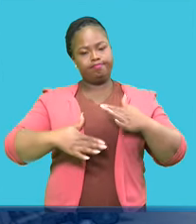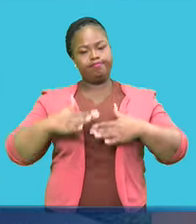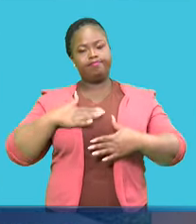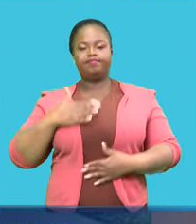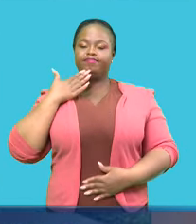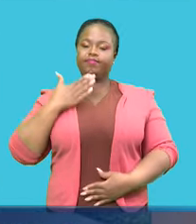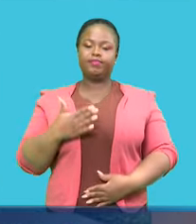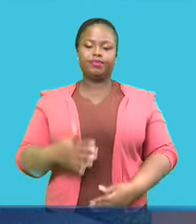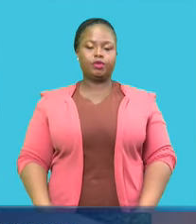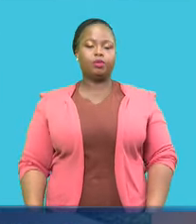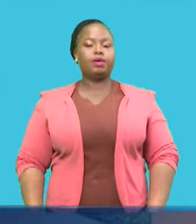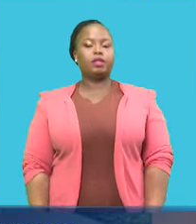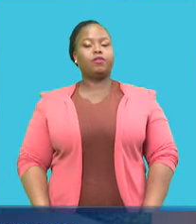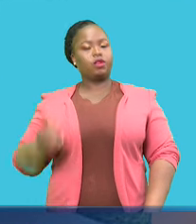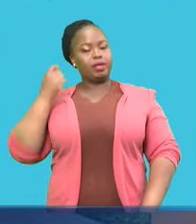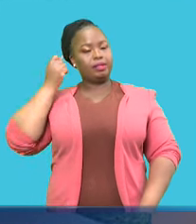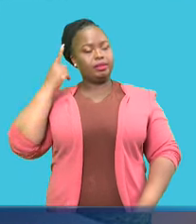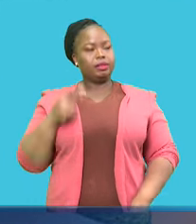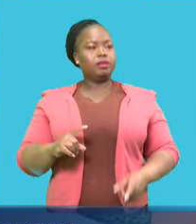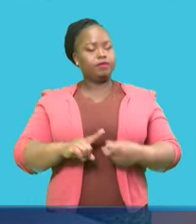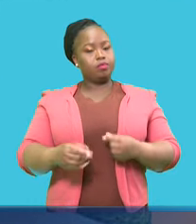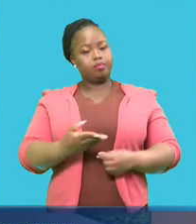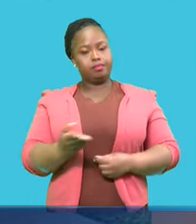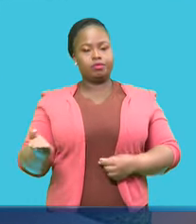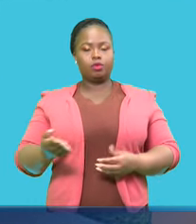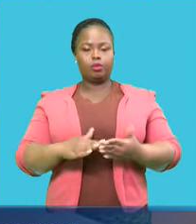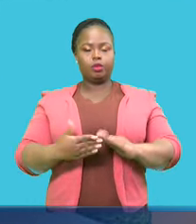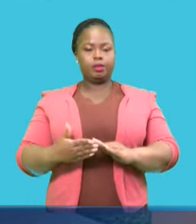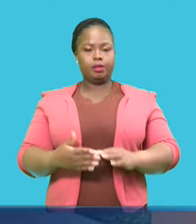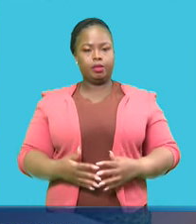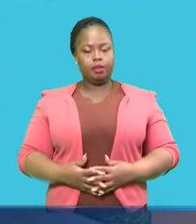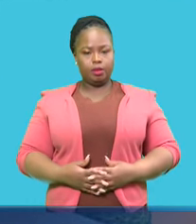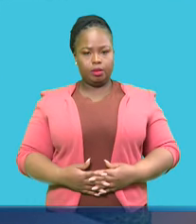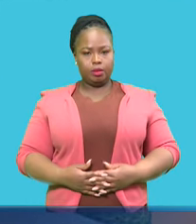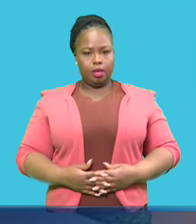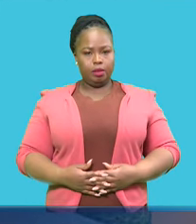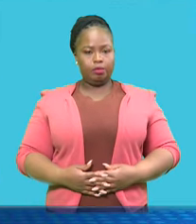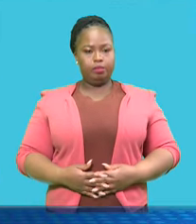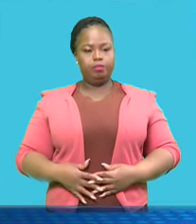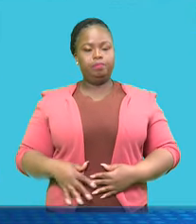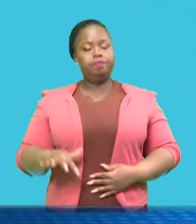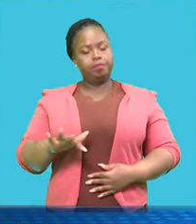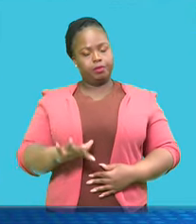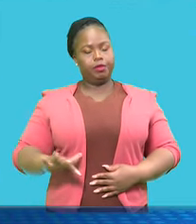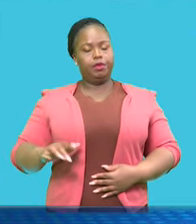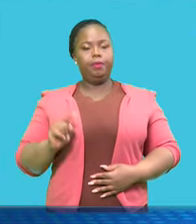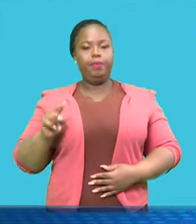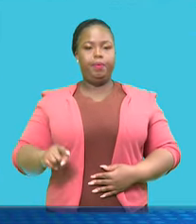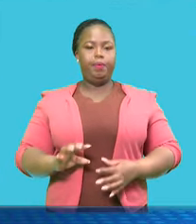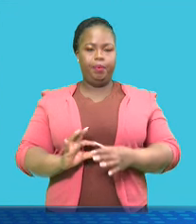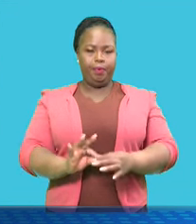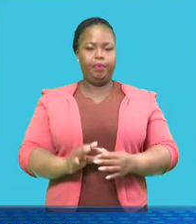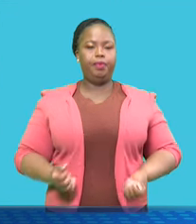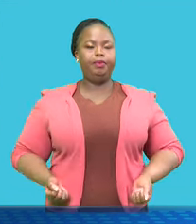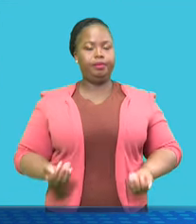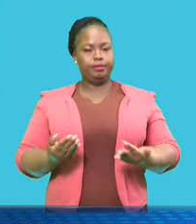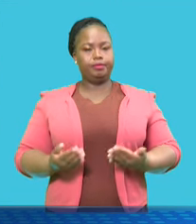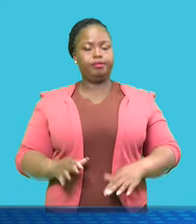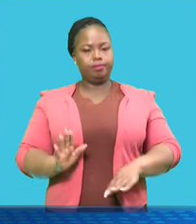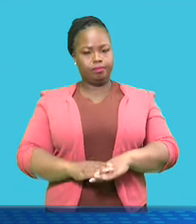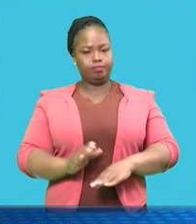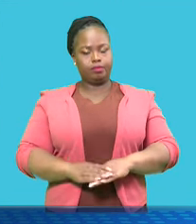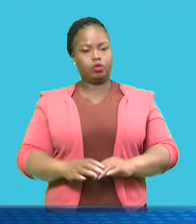patience and the understanding from the community. The facility remains committed to providing continuous and